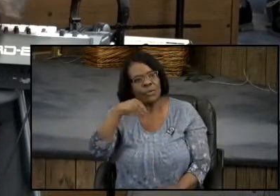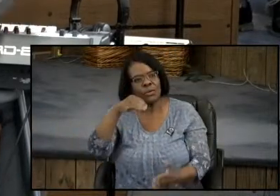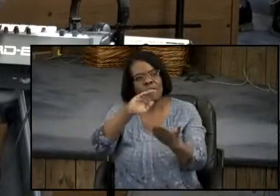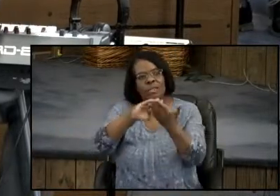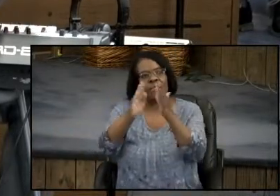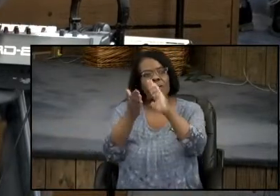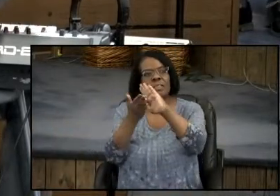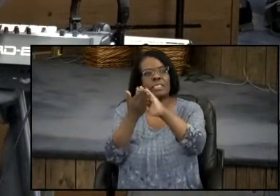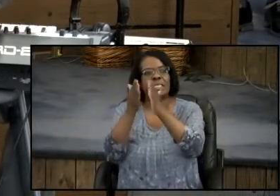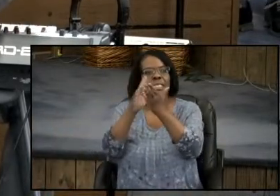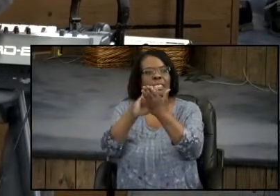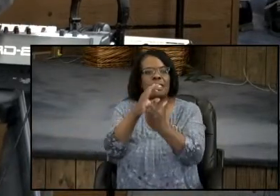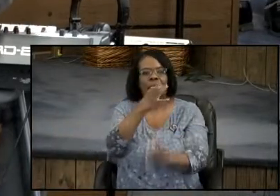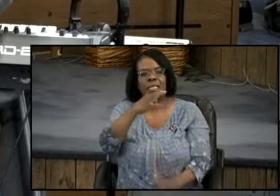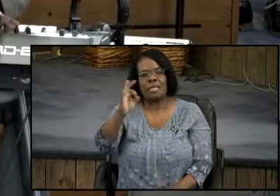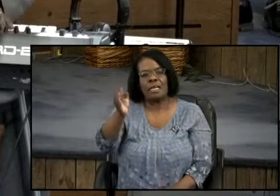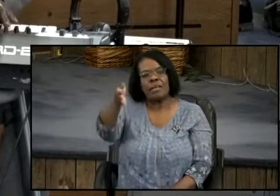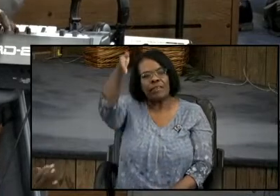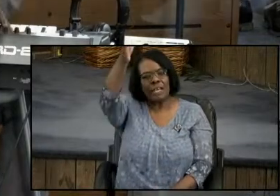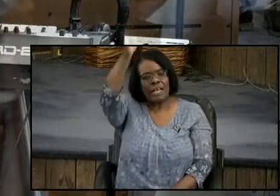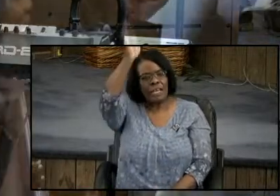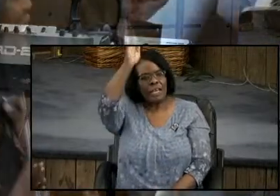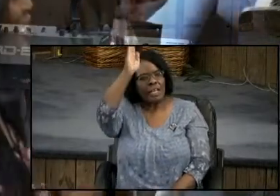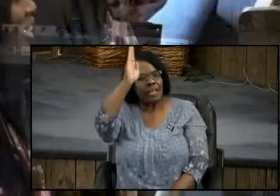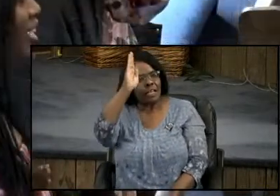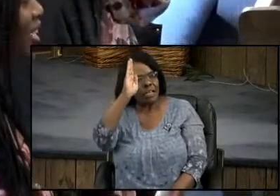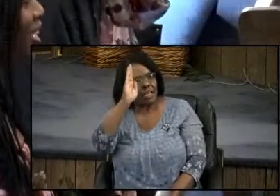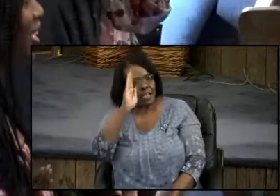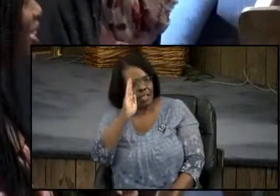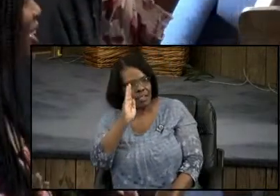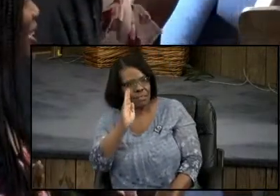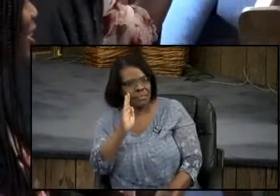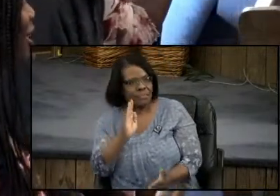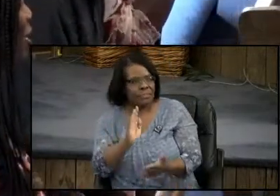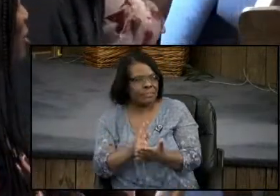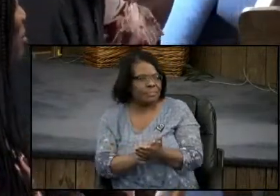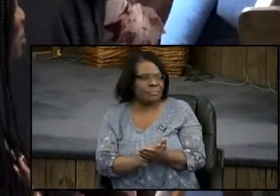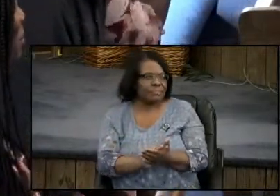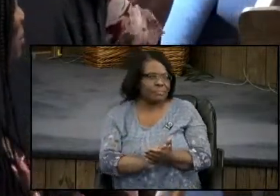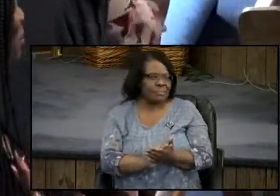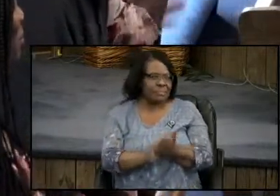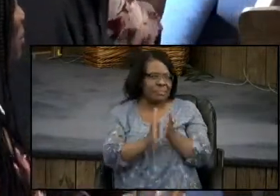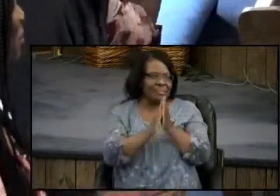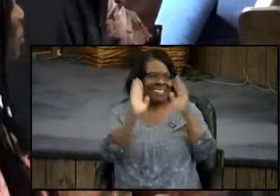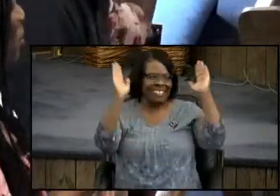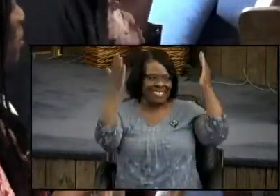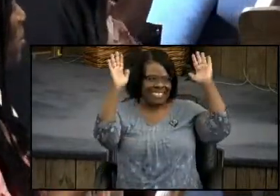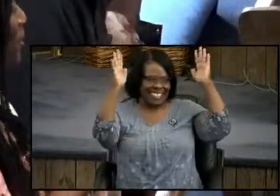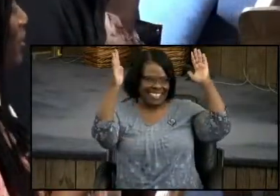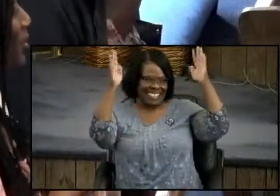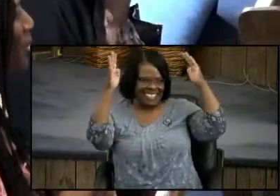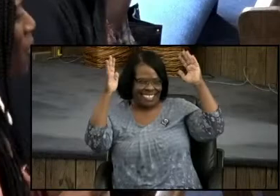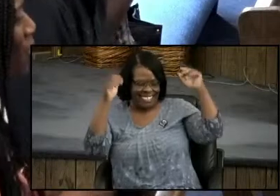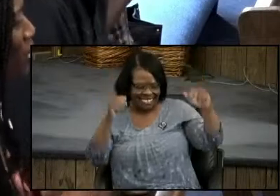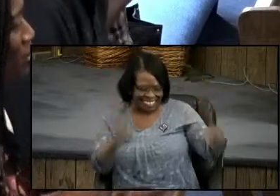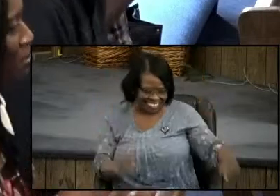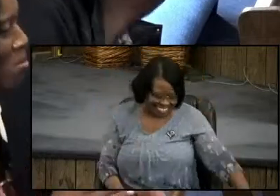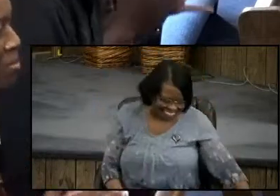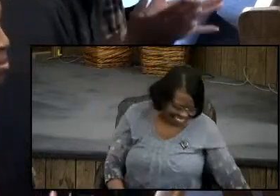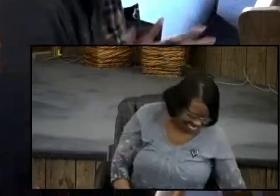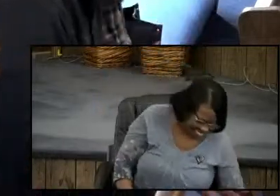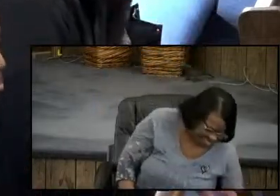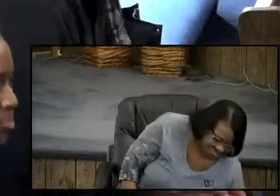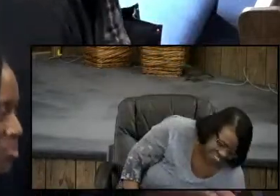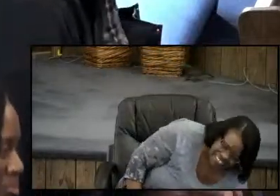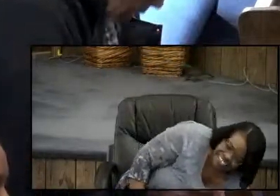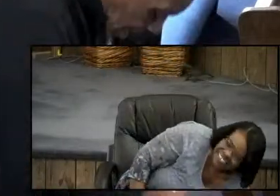that beautiful city of God. Give God some hand praise this morning. Amen. Amen.